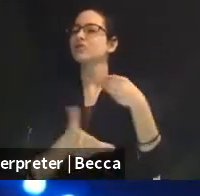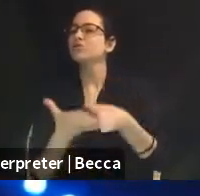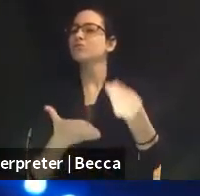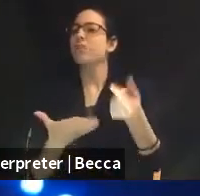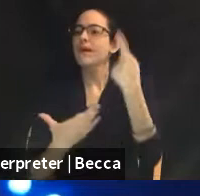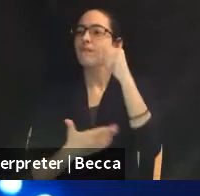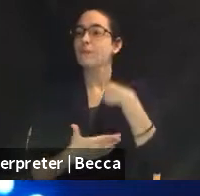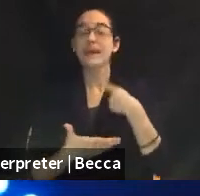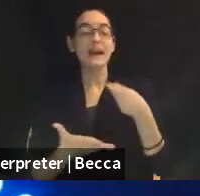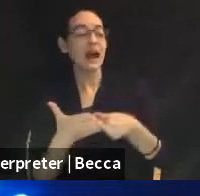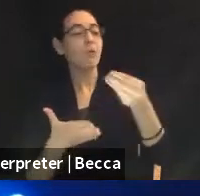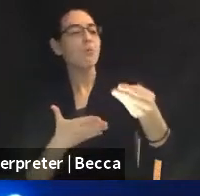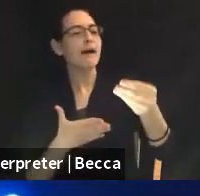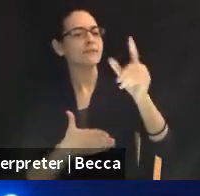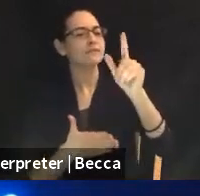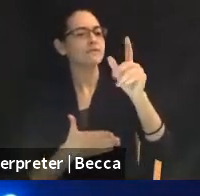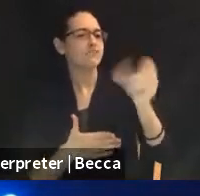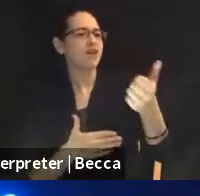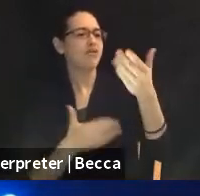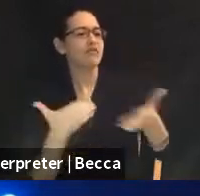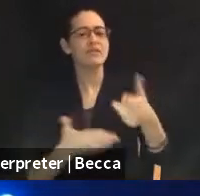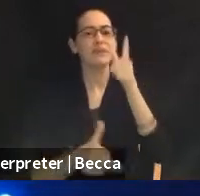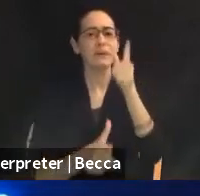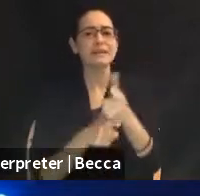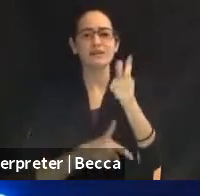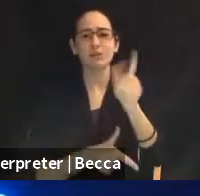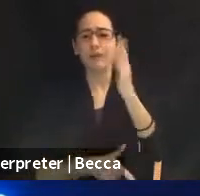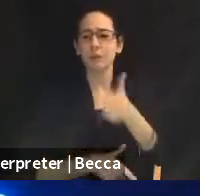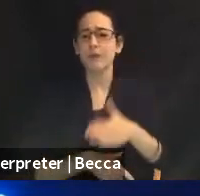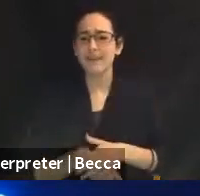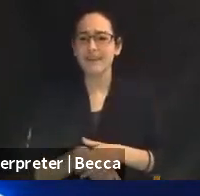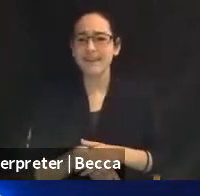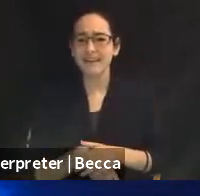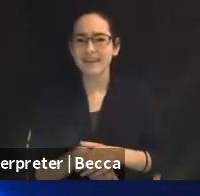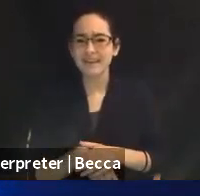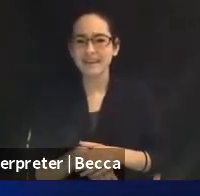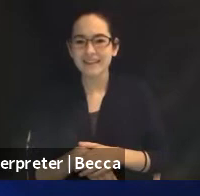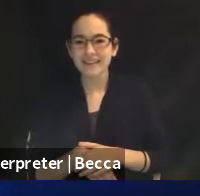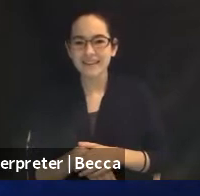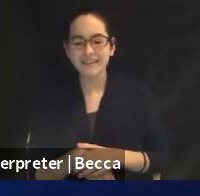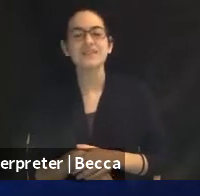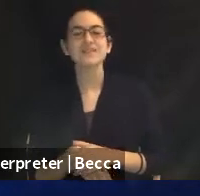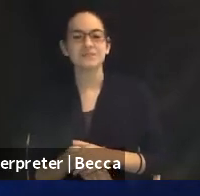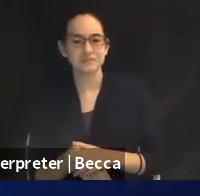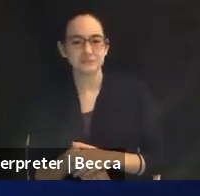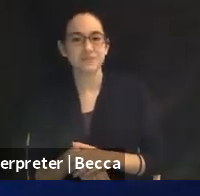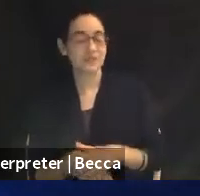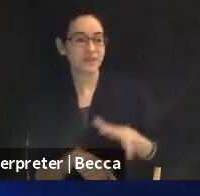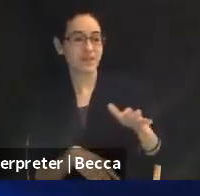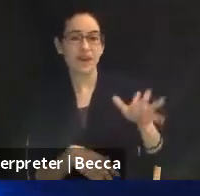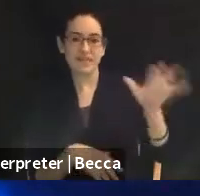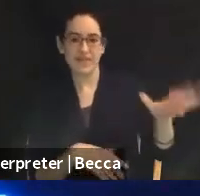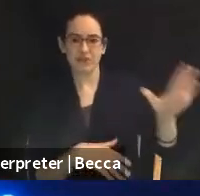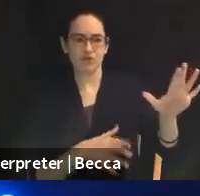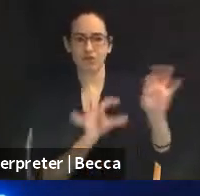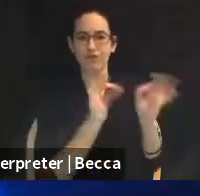well, hold up. Well, how much was it so I can keep track of what she spent on you? She's like, no, it's just, that's not how we do things. You know, if I spend more than her, that's fine.